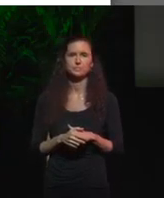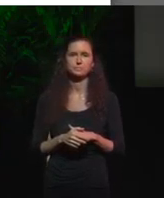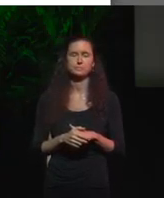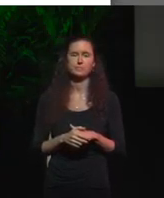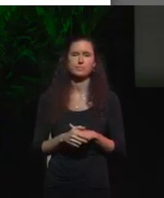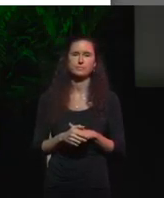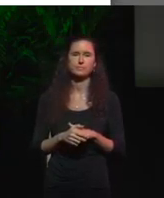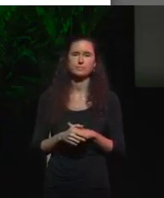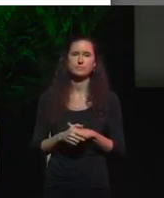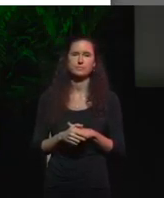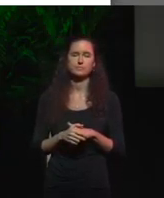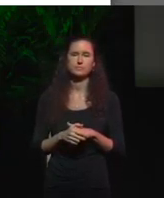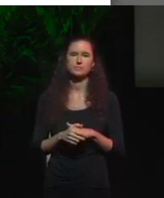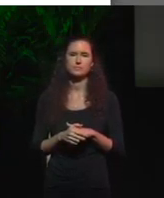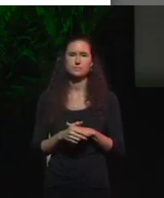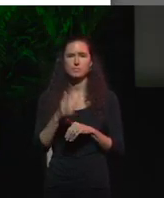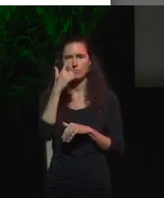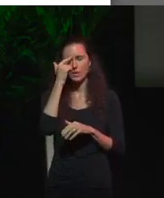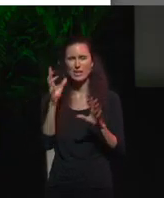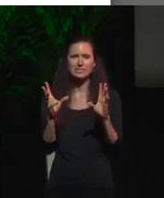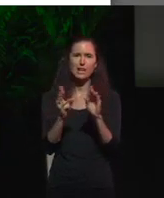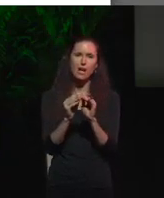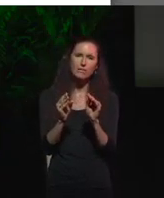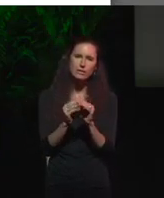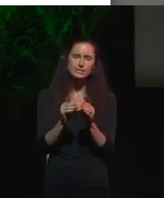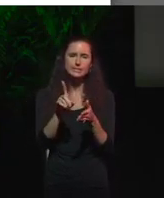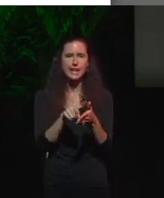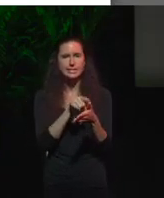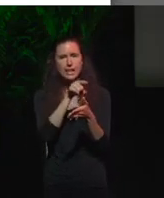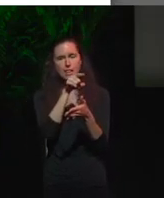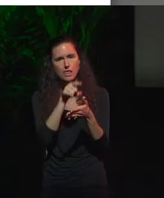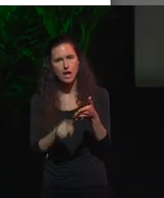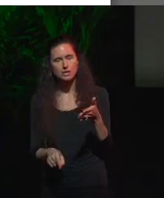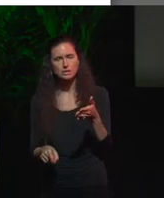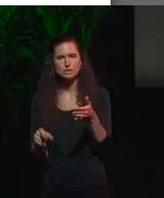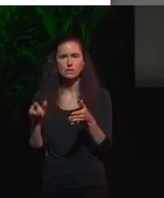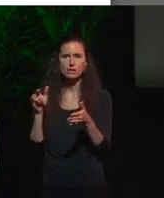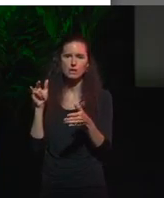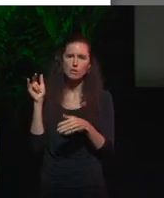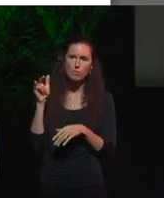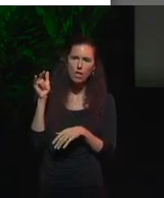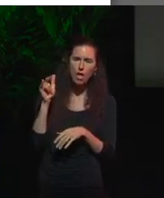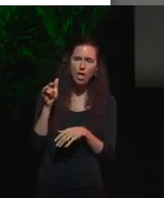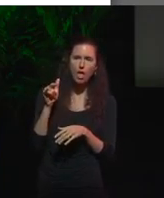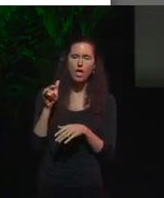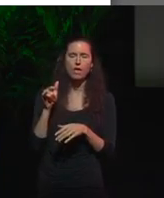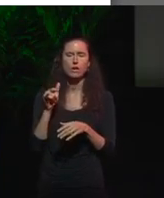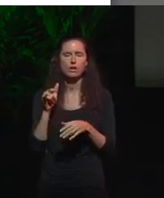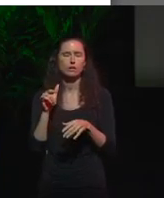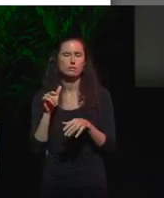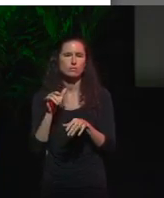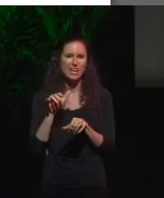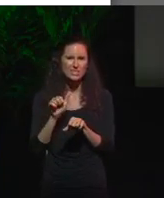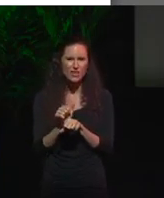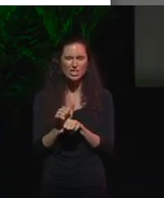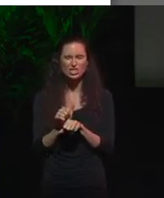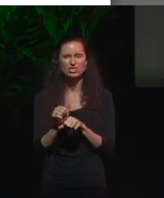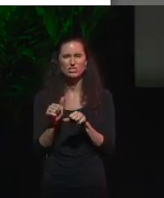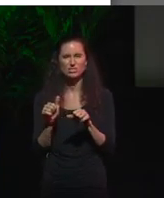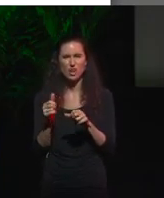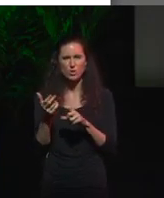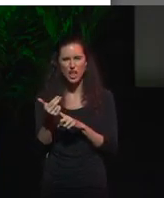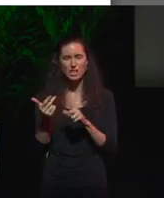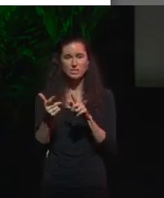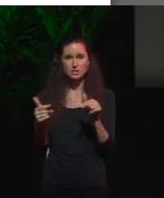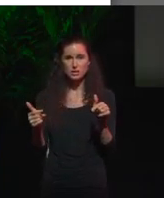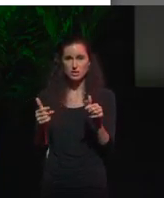Due to conference cancellations, plane booking, hotel cancellations, et cetera,